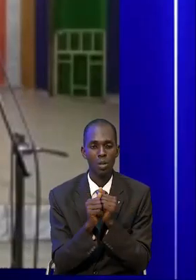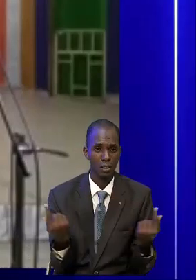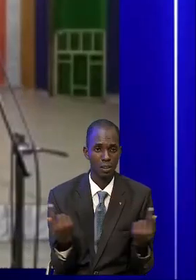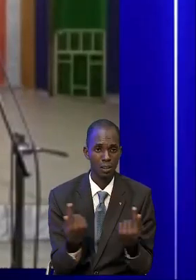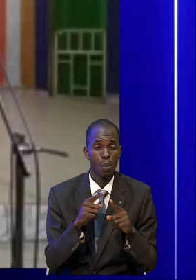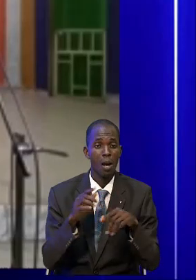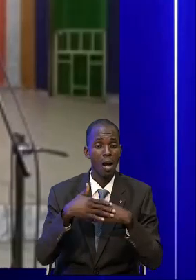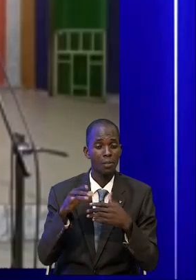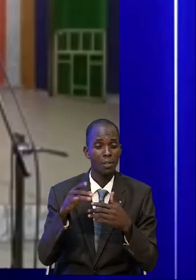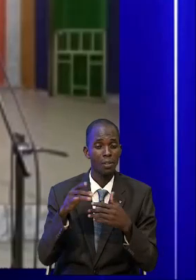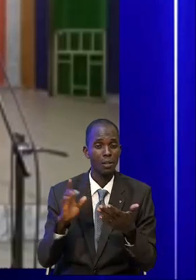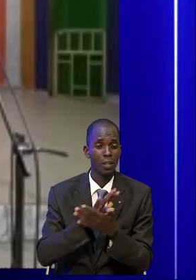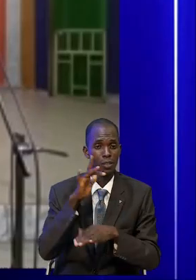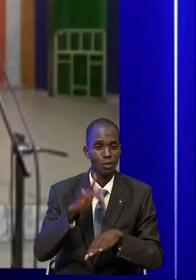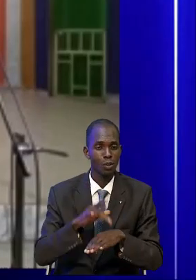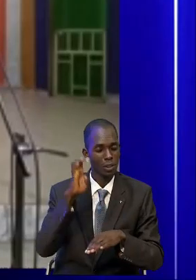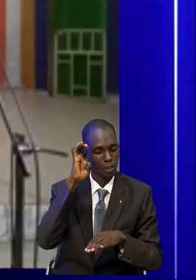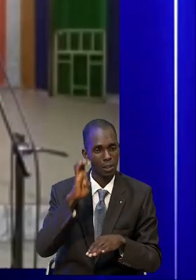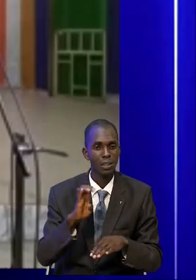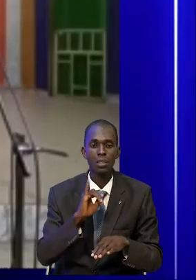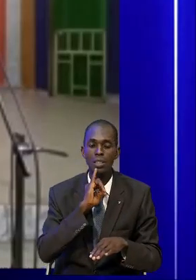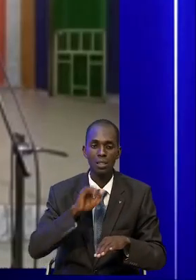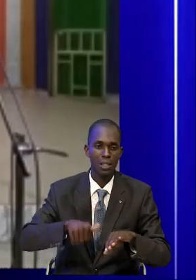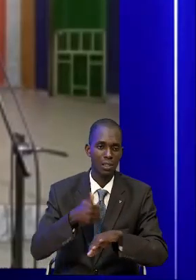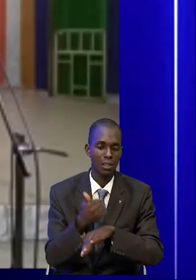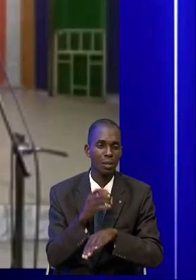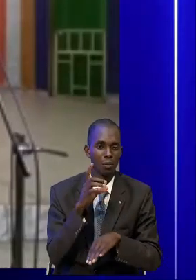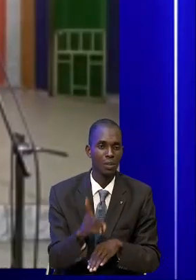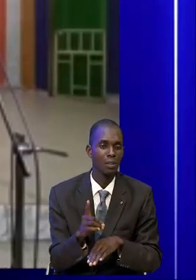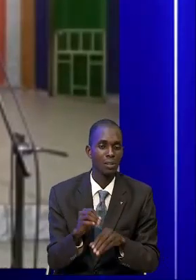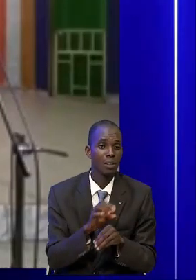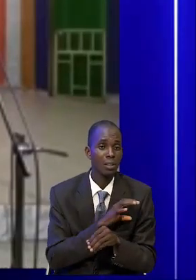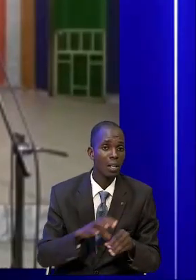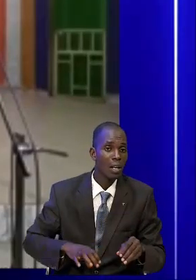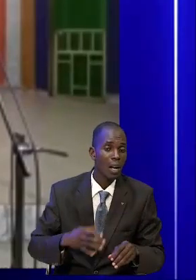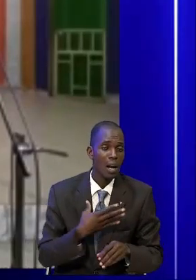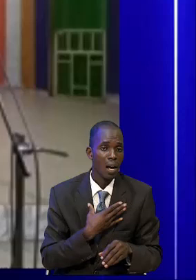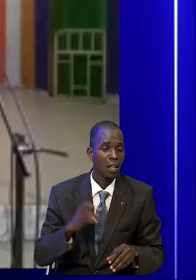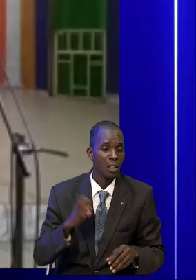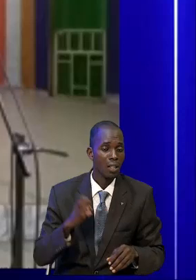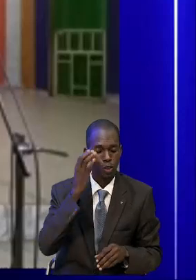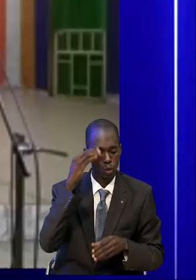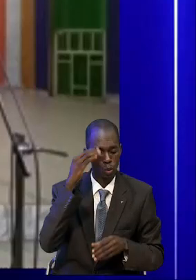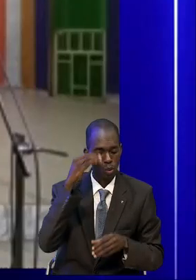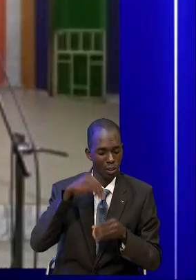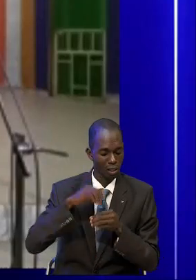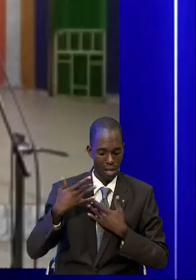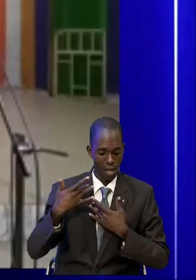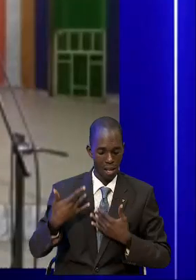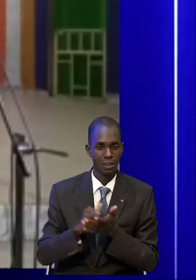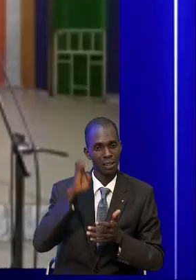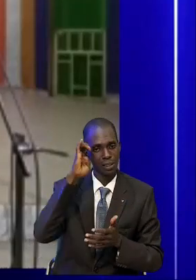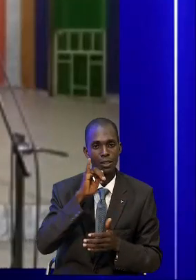but after divine touch, he said he has clear salvation, and in his heart,